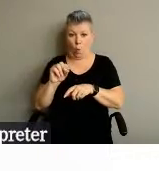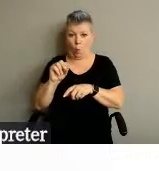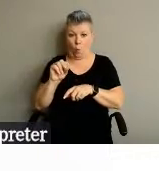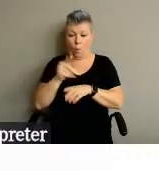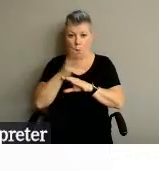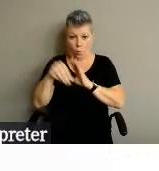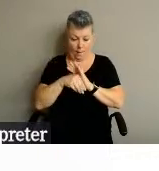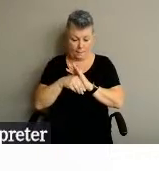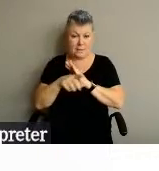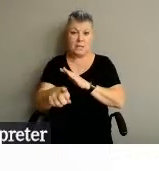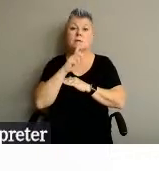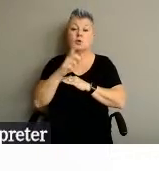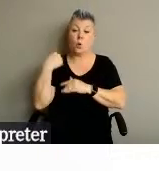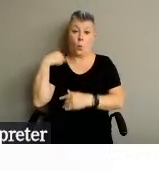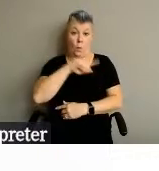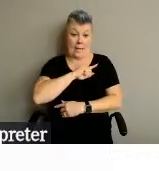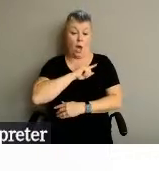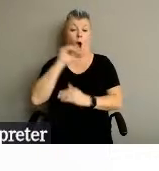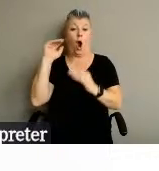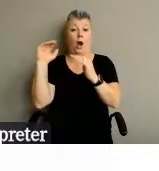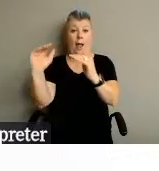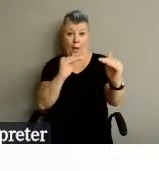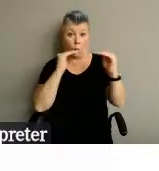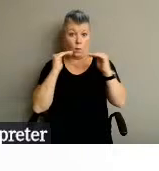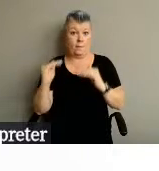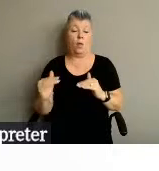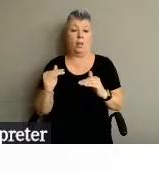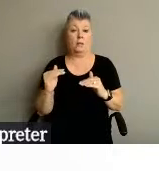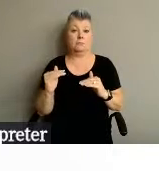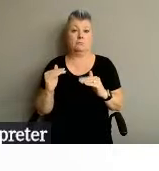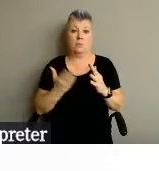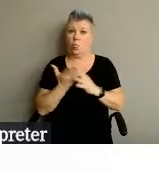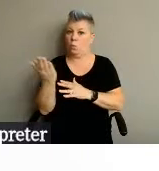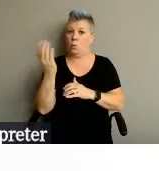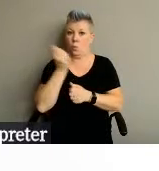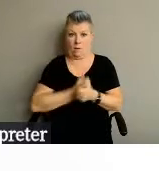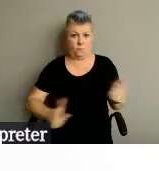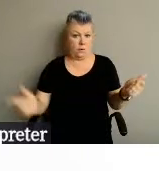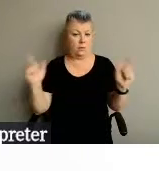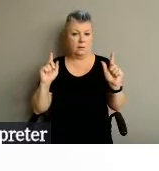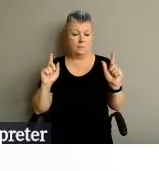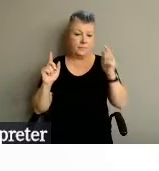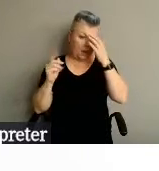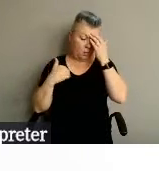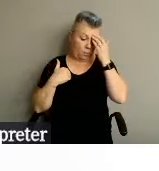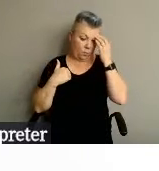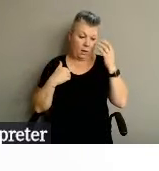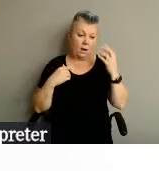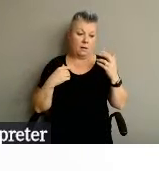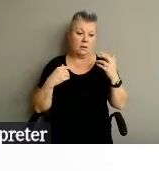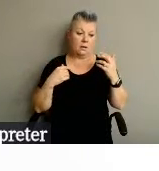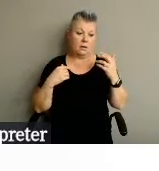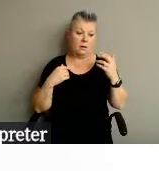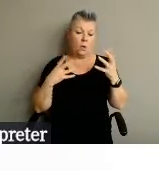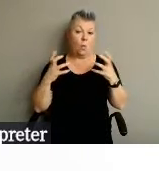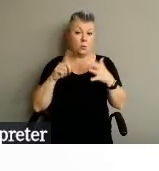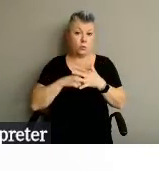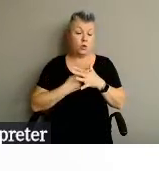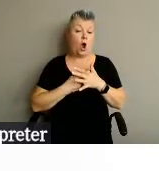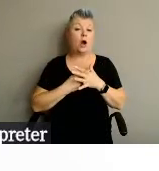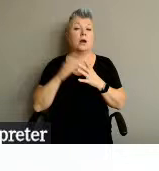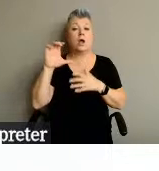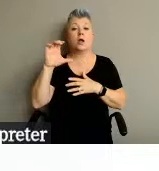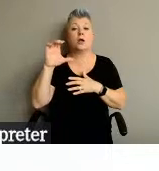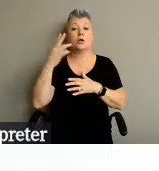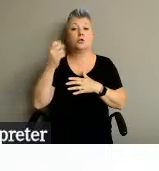equitable across that board. And then we would also like to, we have a rollout plan where we would like to start working on charting the life course. We